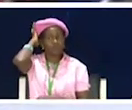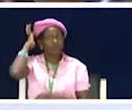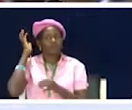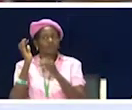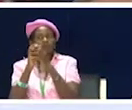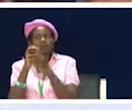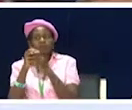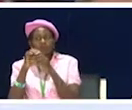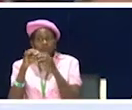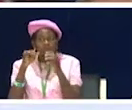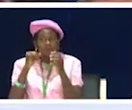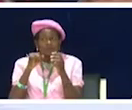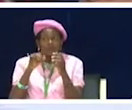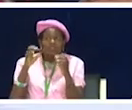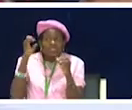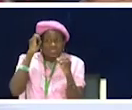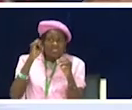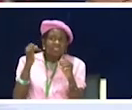You could have